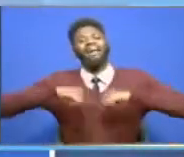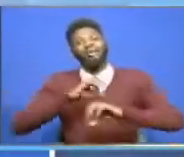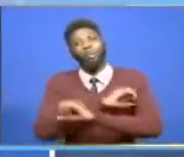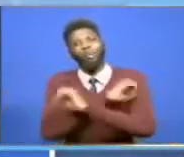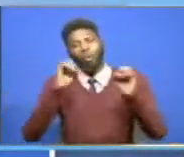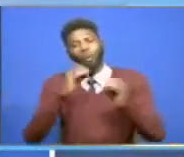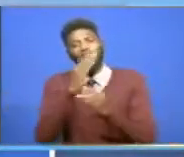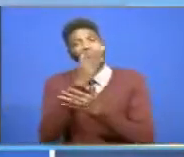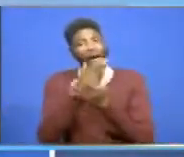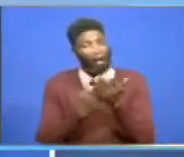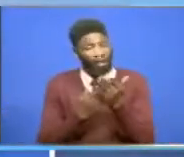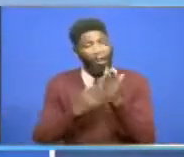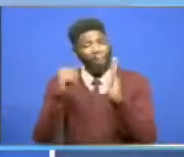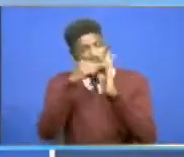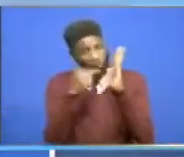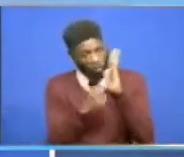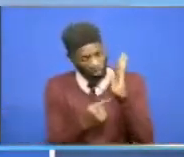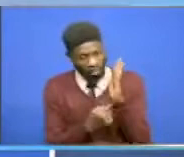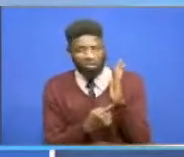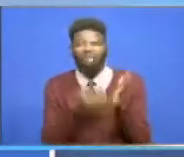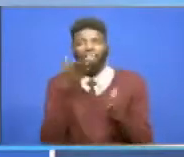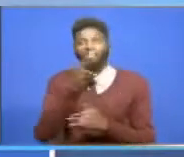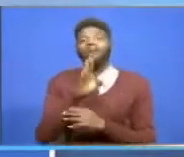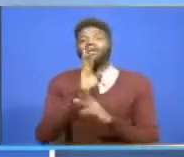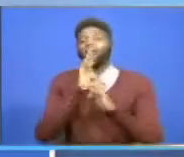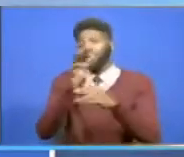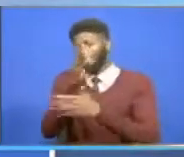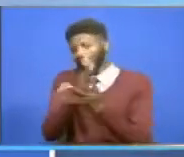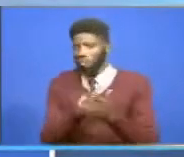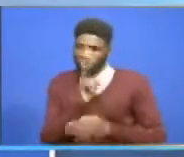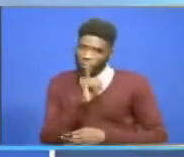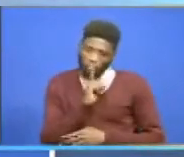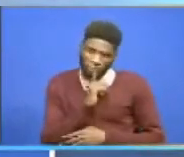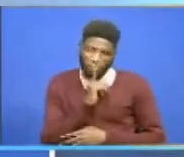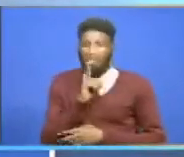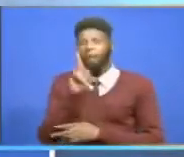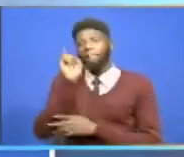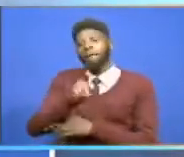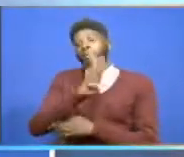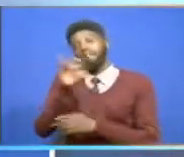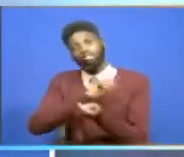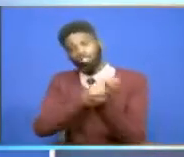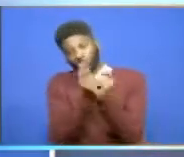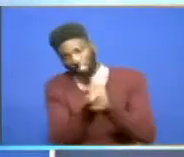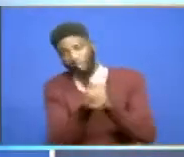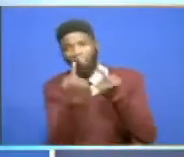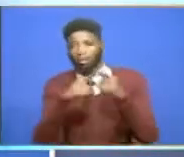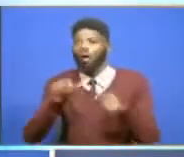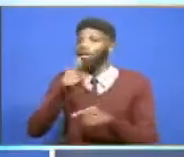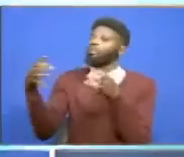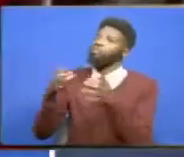pushing for amendments to the document, while others called for the passage of the document without amendments.